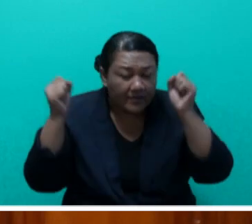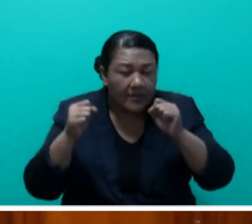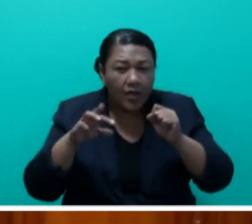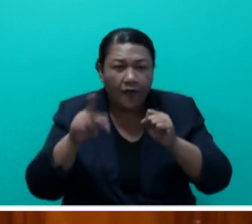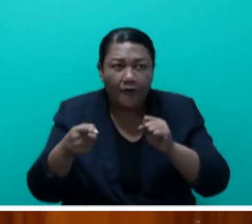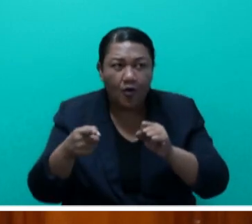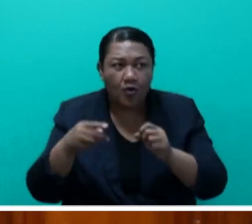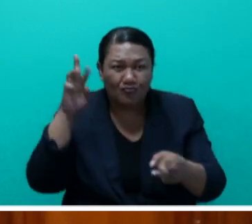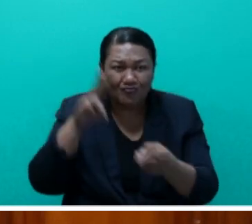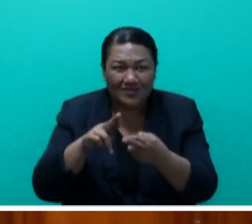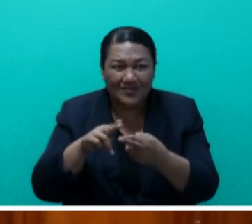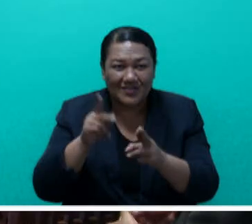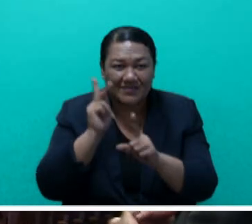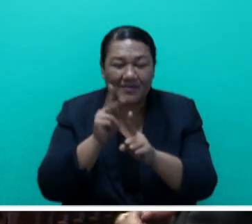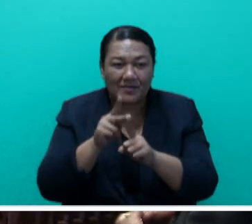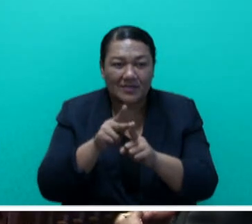carbon trading?